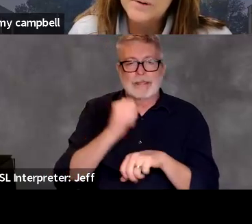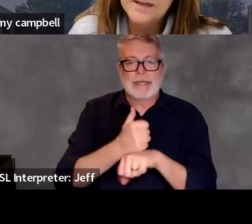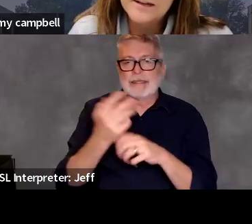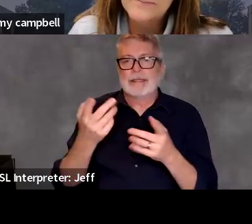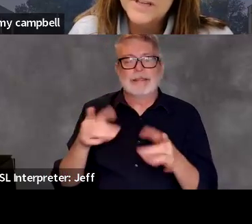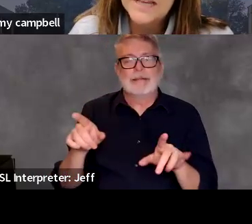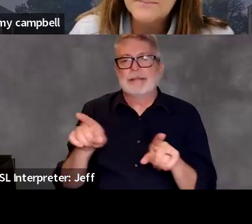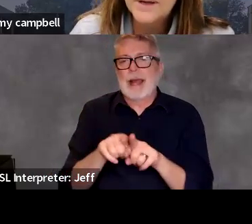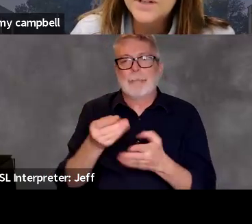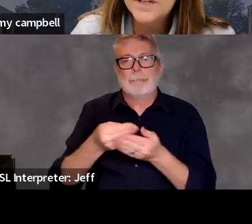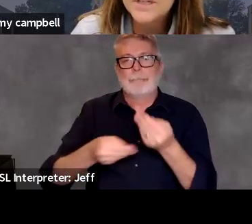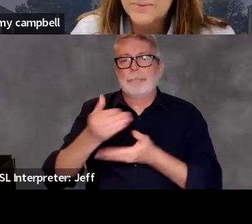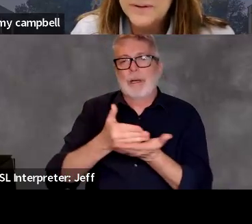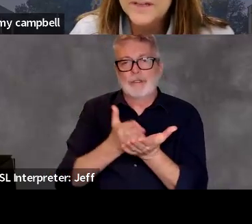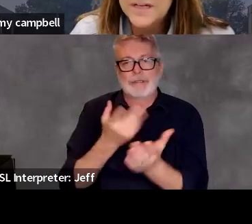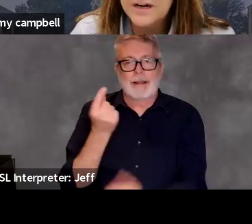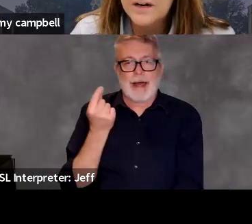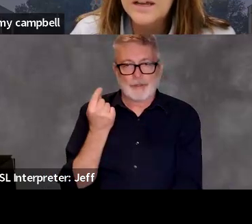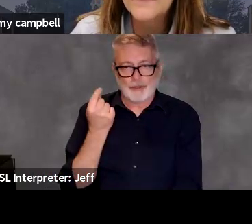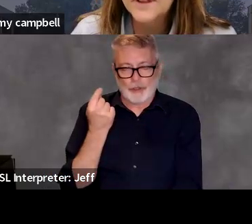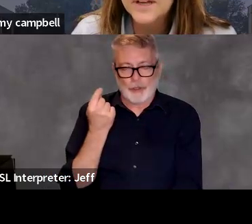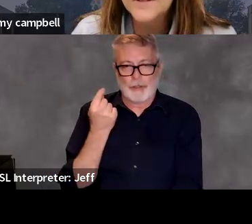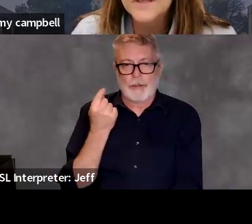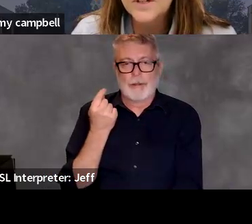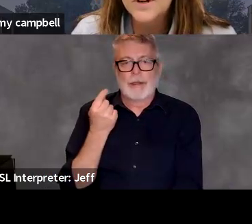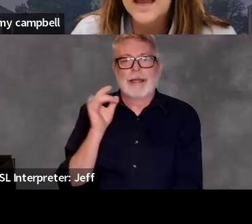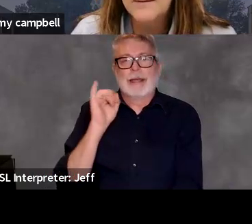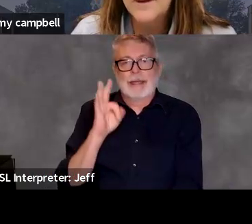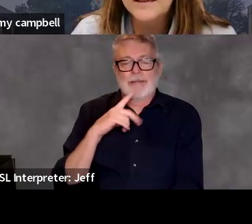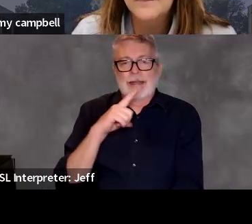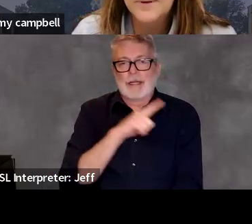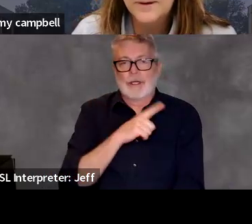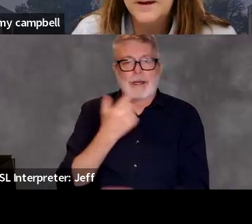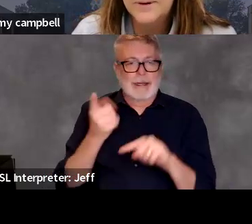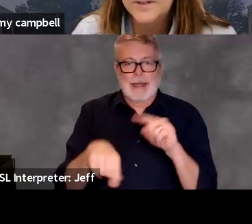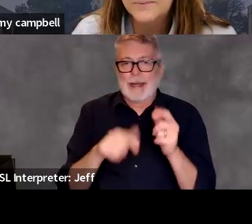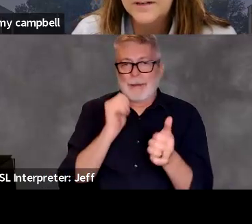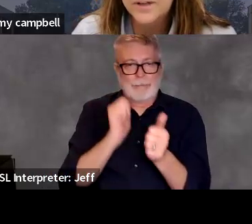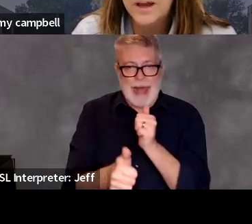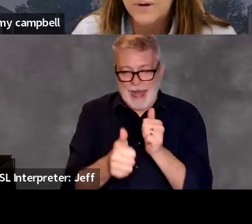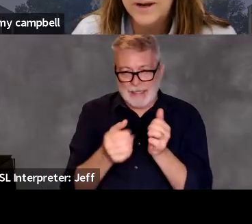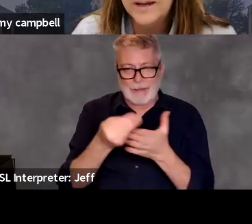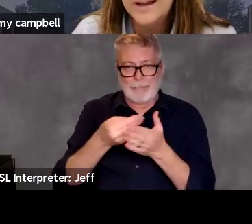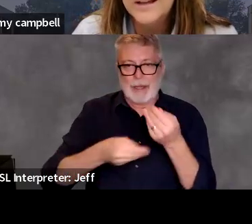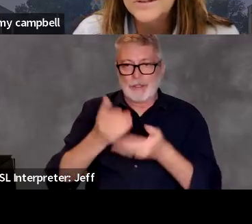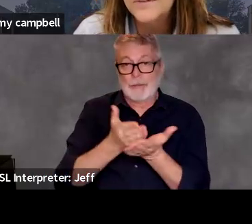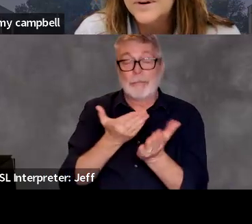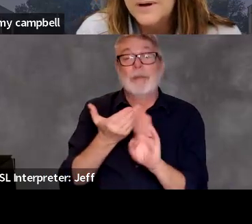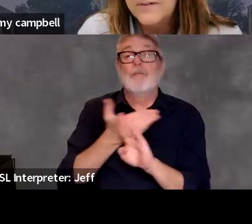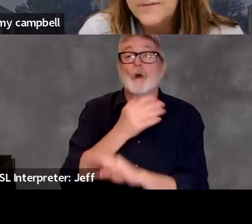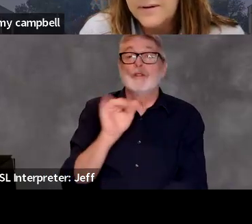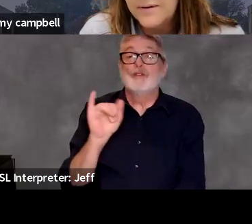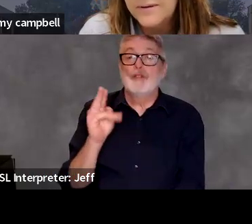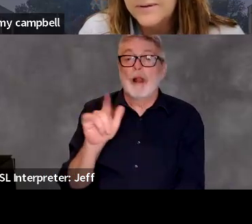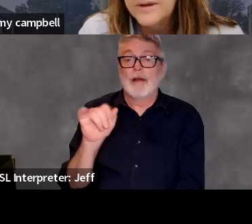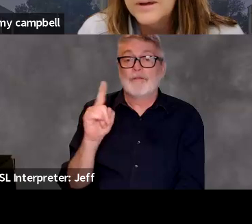budget. So the same budget as the previous year if the legislature can't pass a budget by July 1. So you've